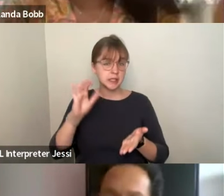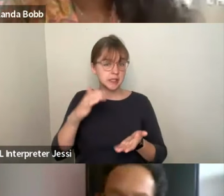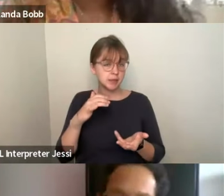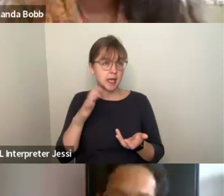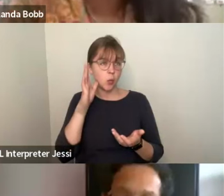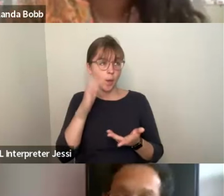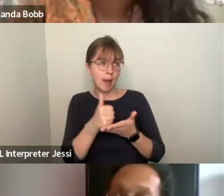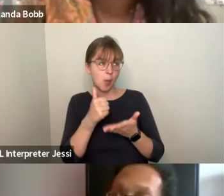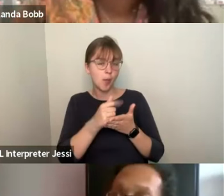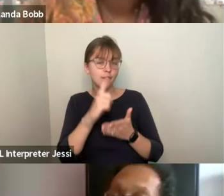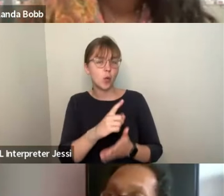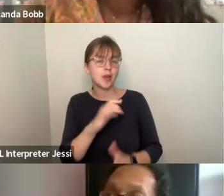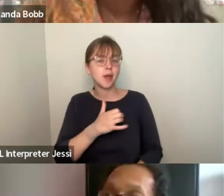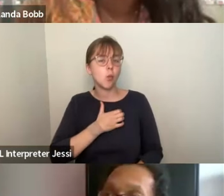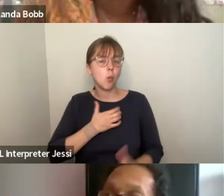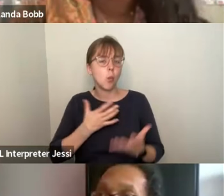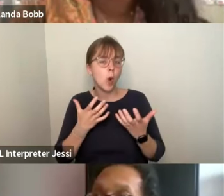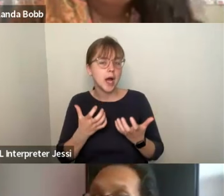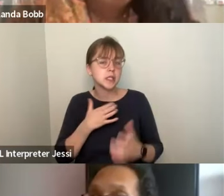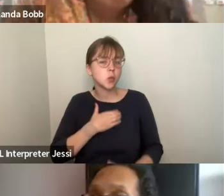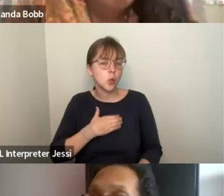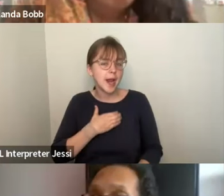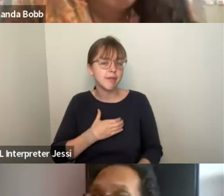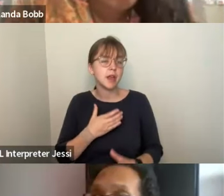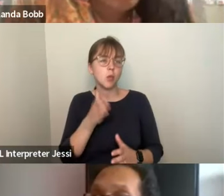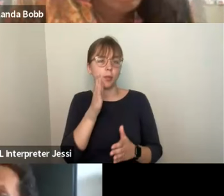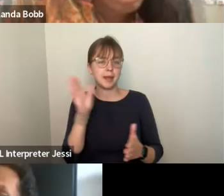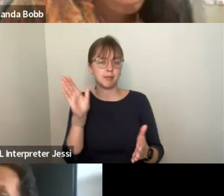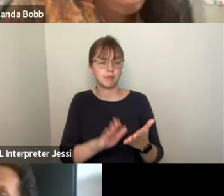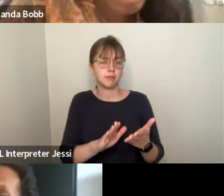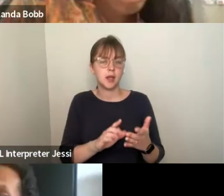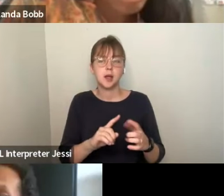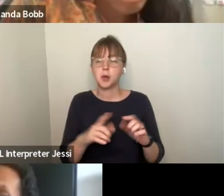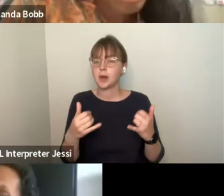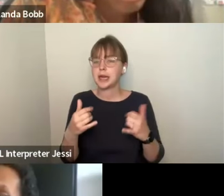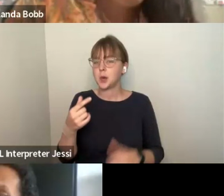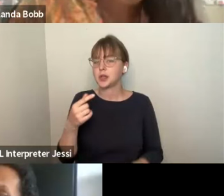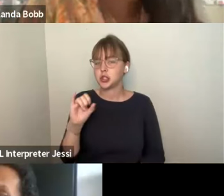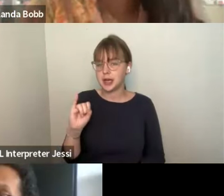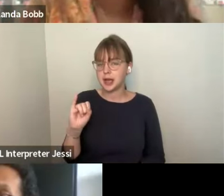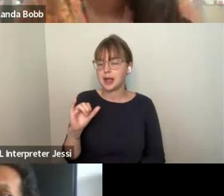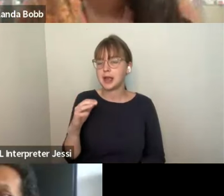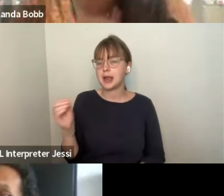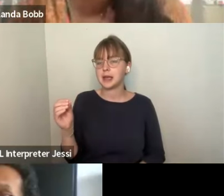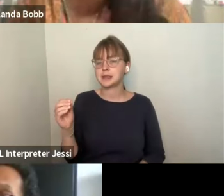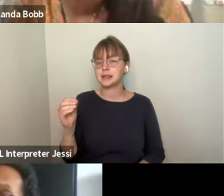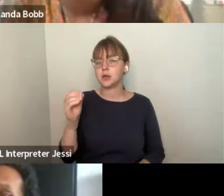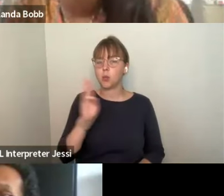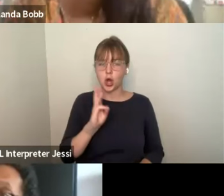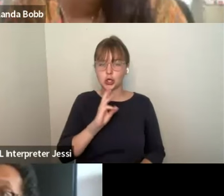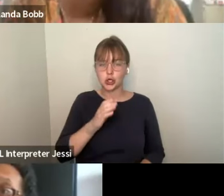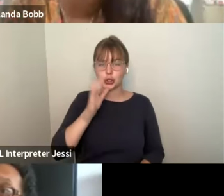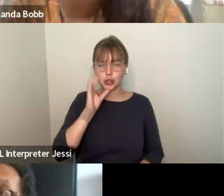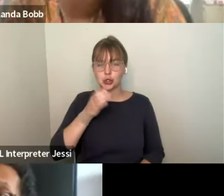cravings. Right now, it basically comes down to GI and hydration.